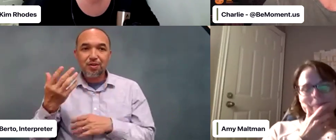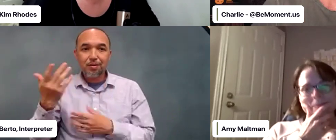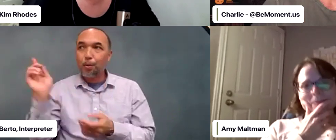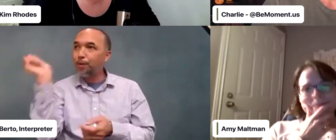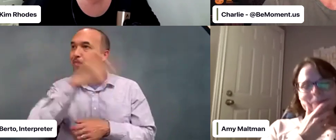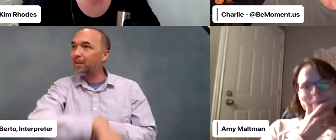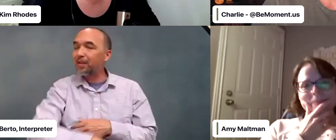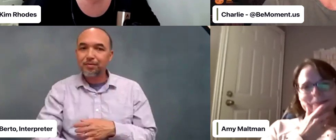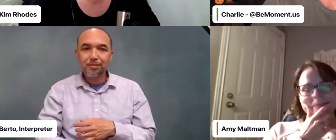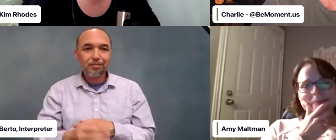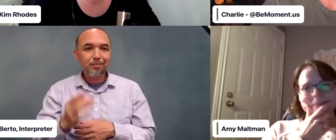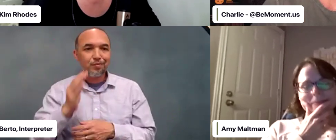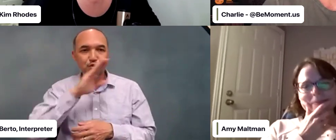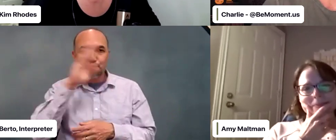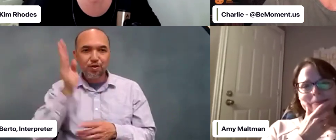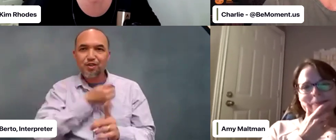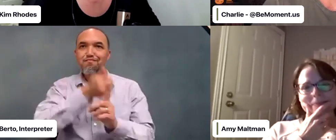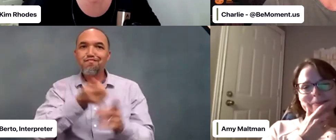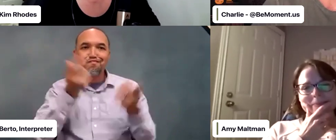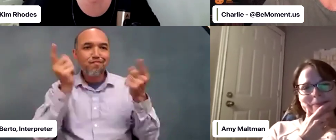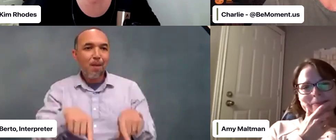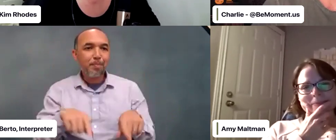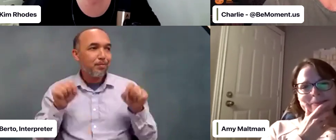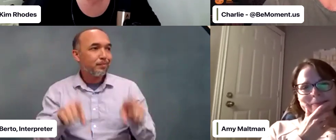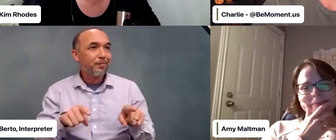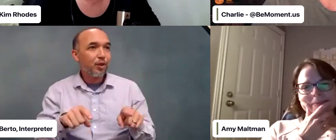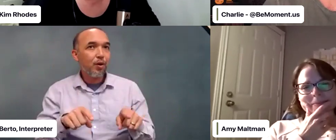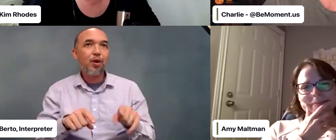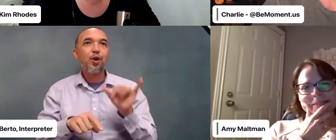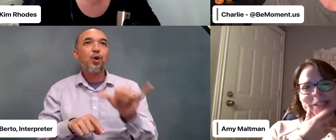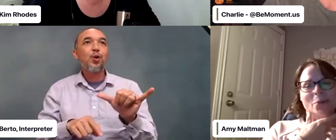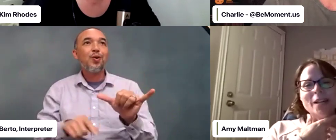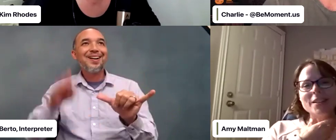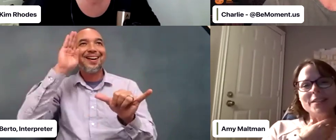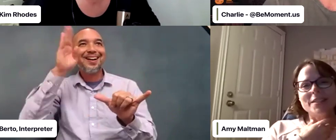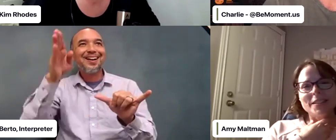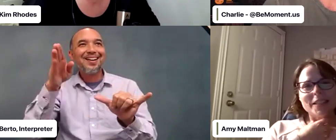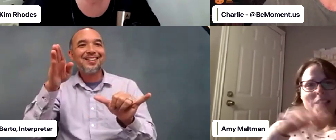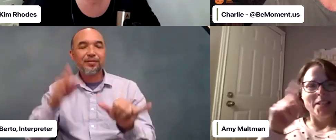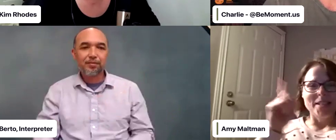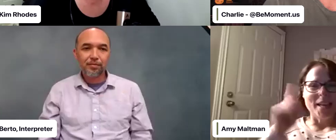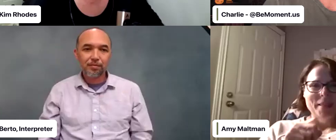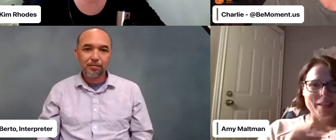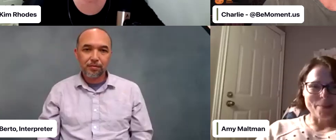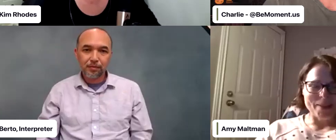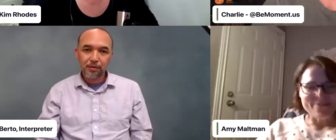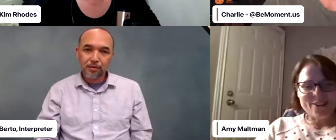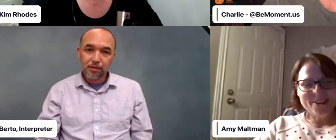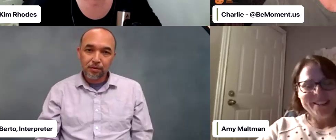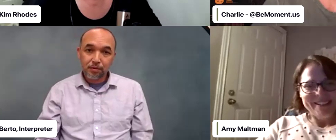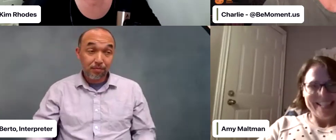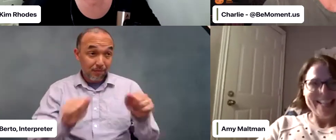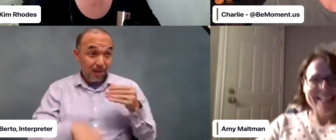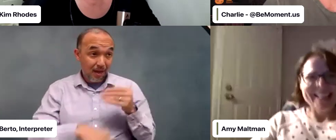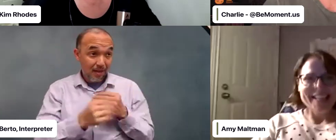weird coincidences where you go, oh, hey, buddy. Yeah. Well, Fuck, I love you. can I just add one thing about my